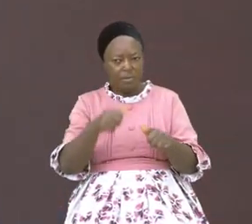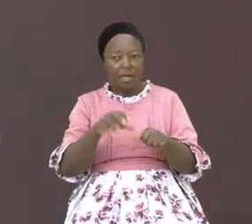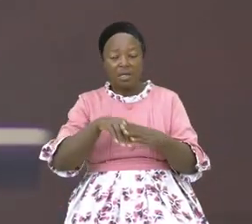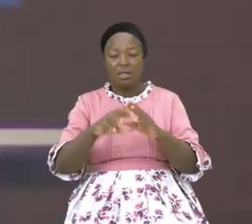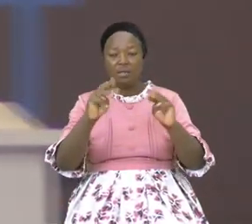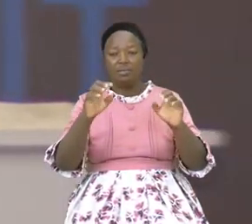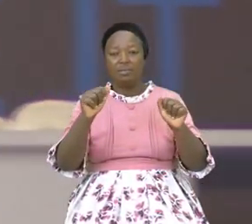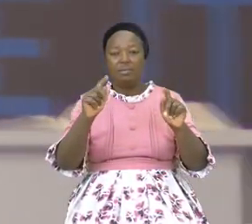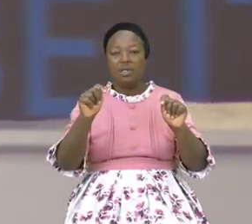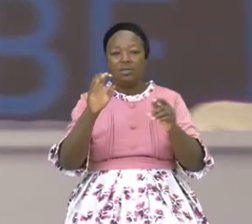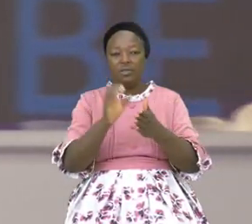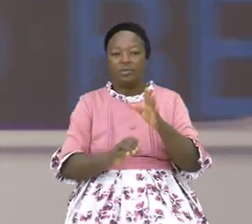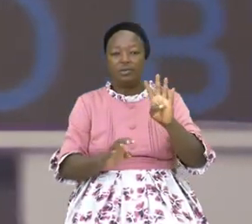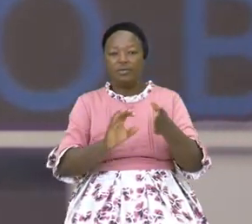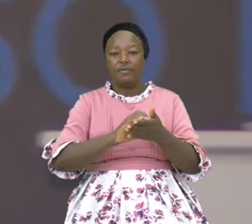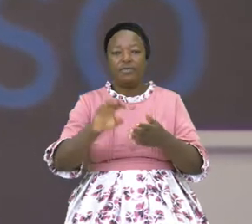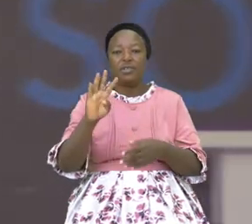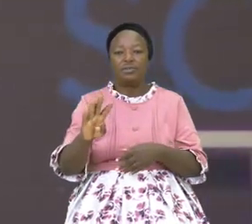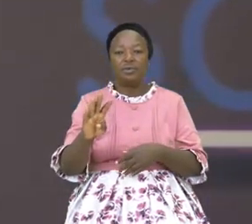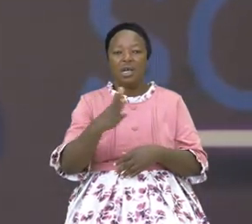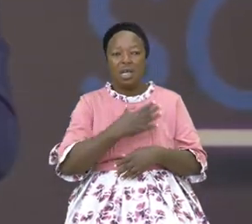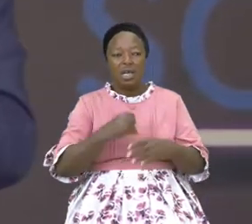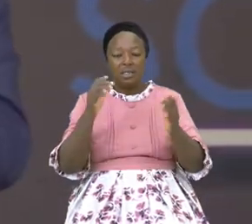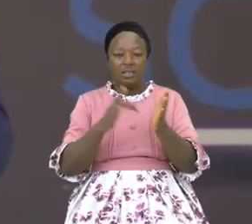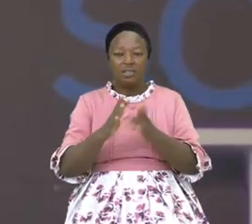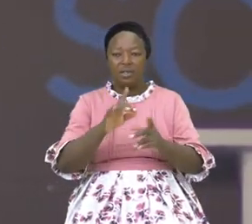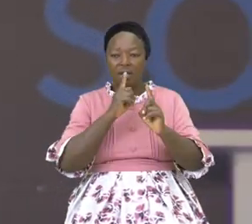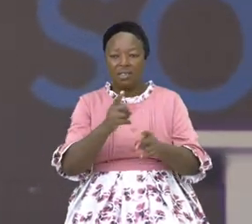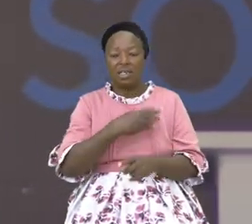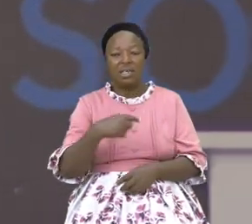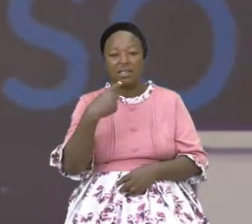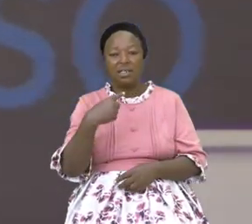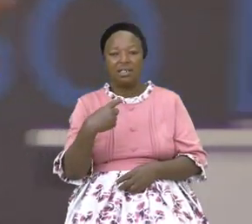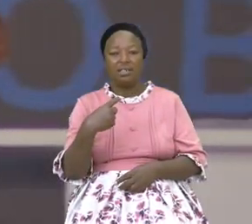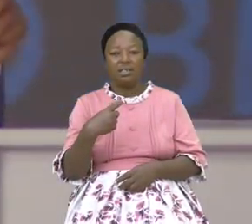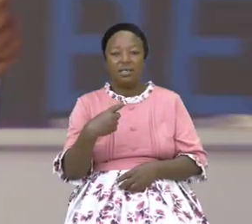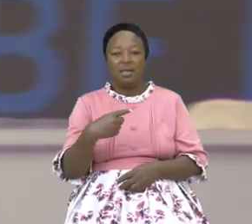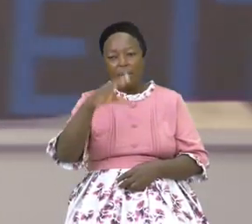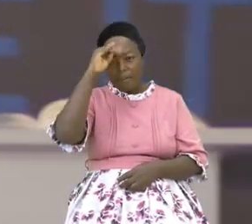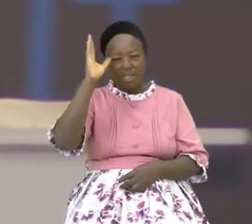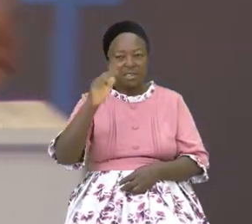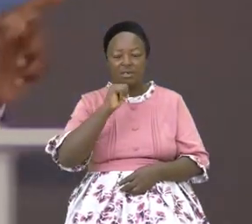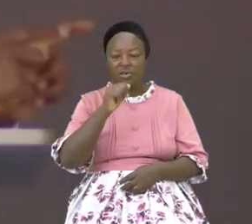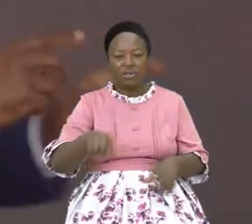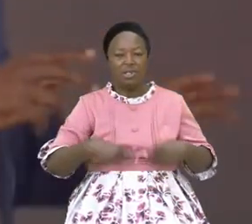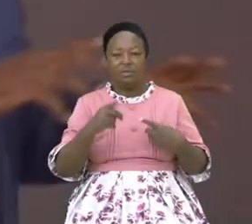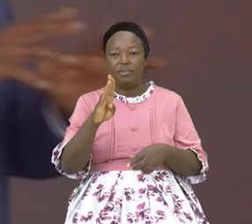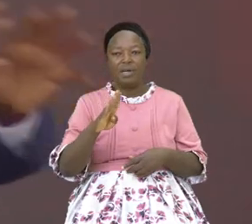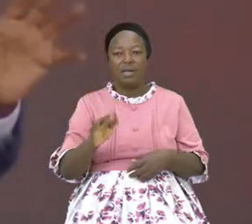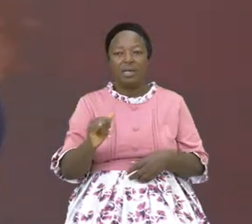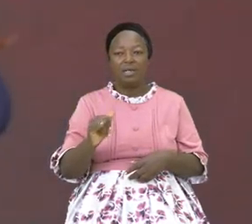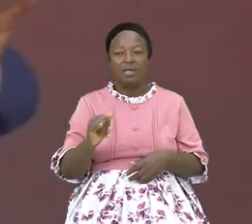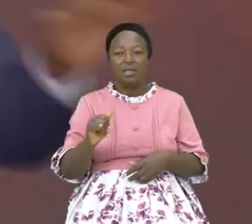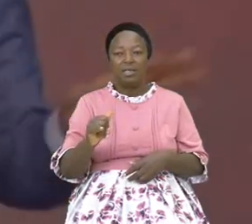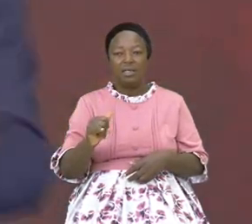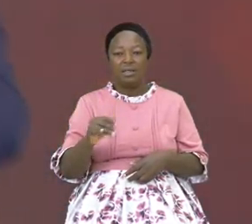chapter 4, verse 4, as Jesus answered and said, man shall not live